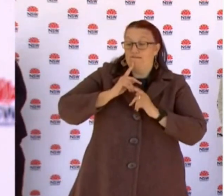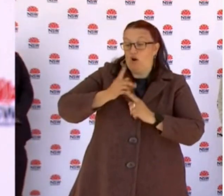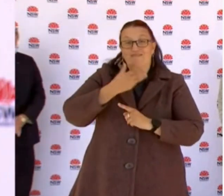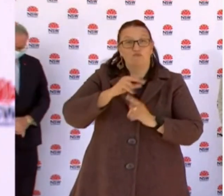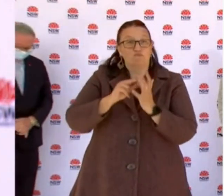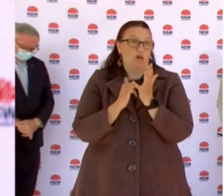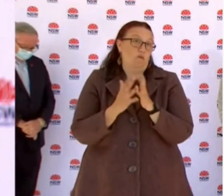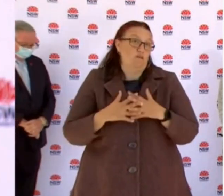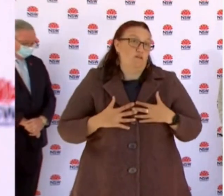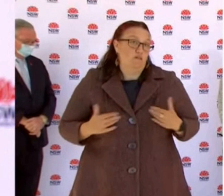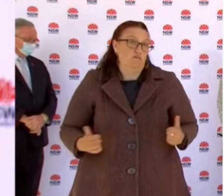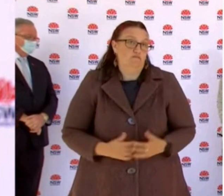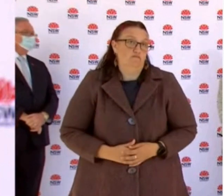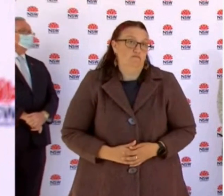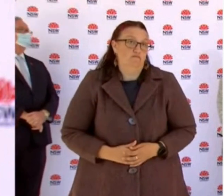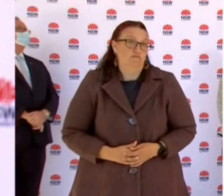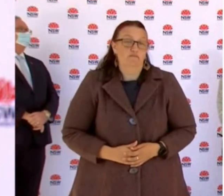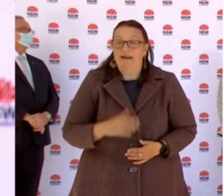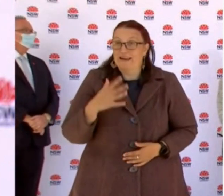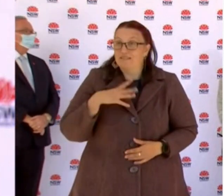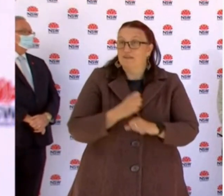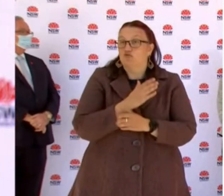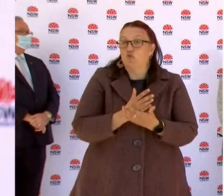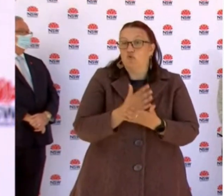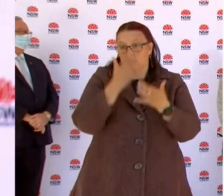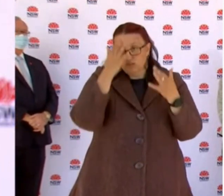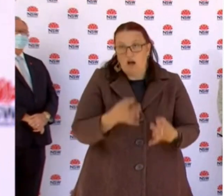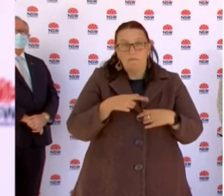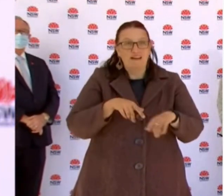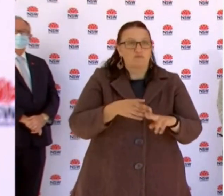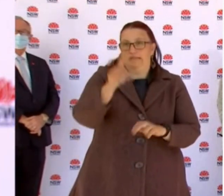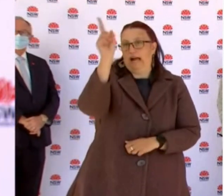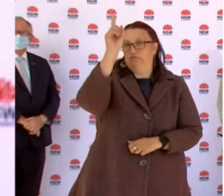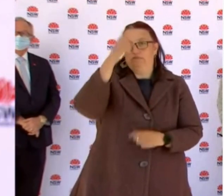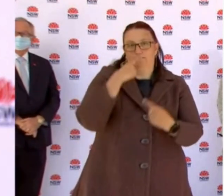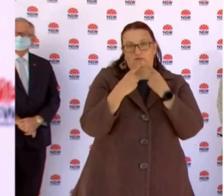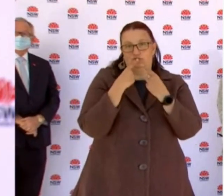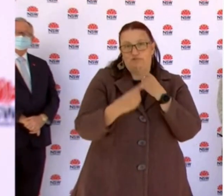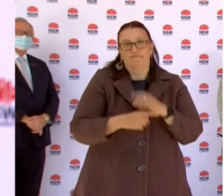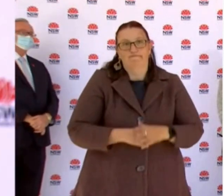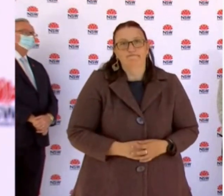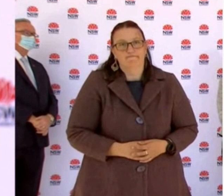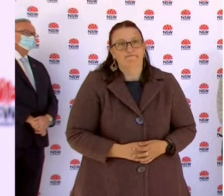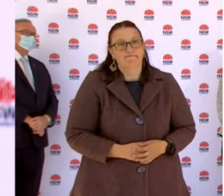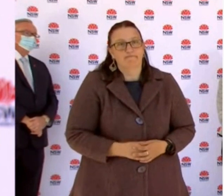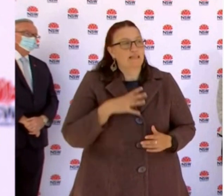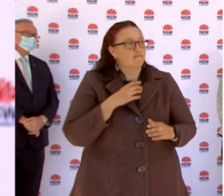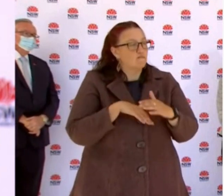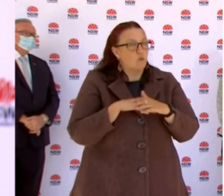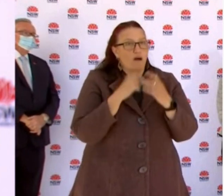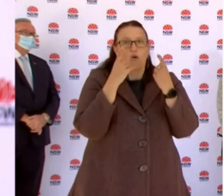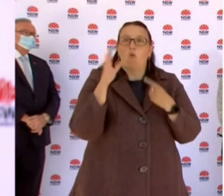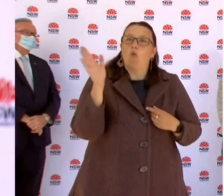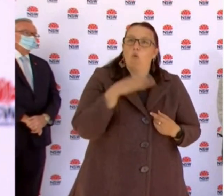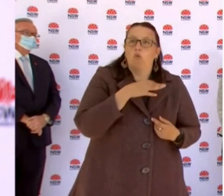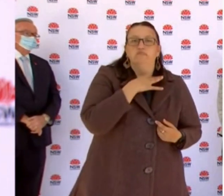data we rely on is current and that the risks we anticipate are fully considered to make the right decisions moving forward. But I